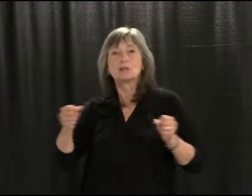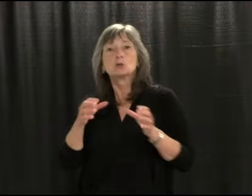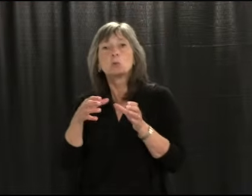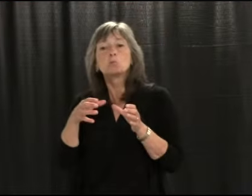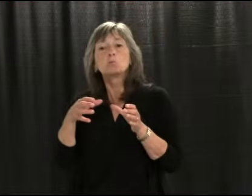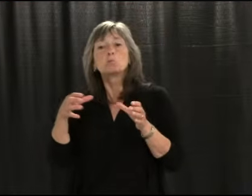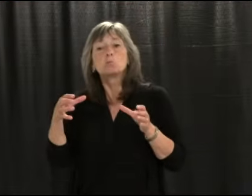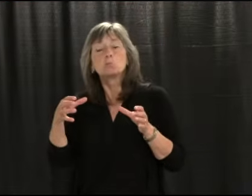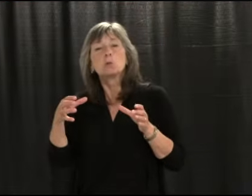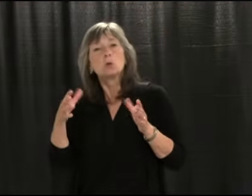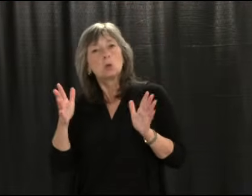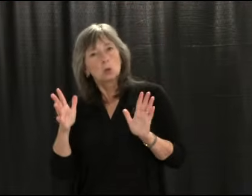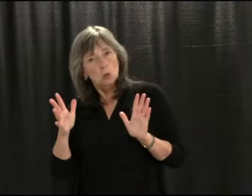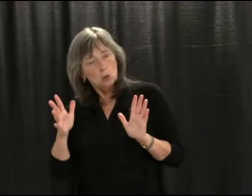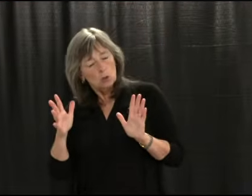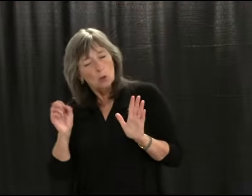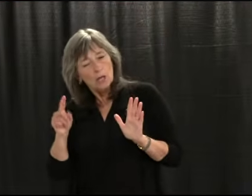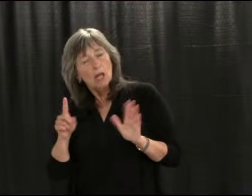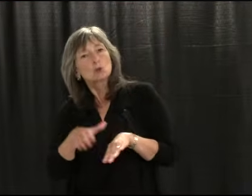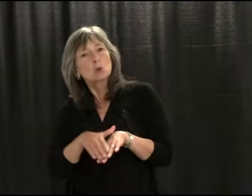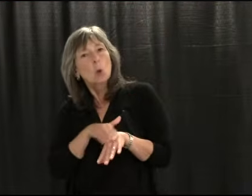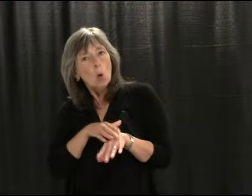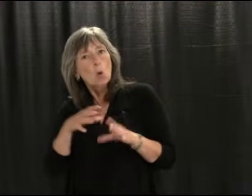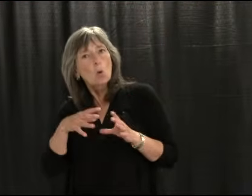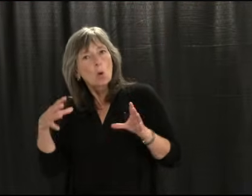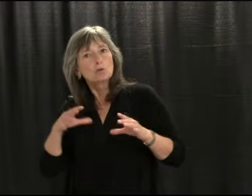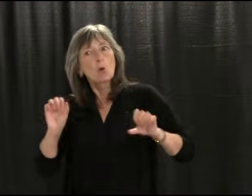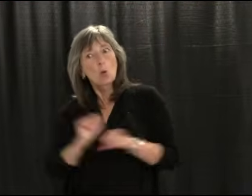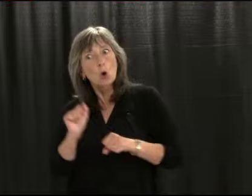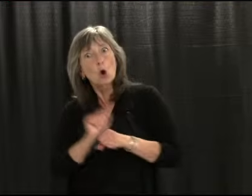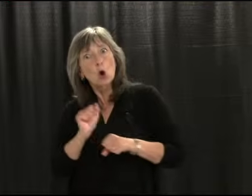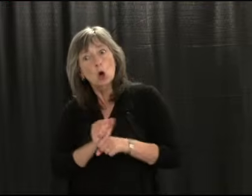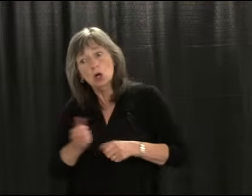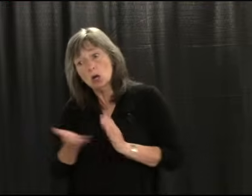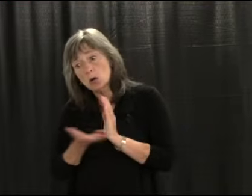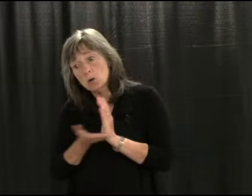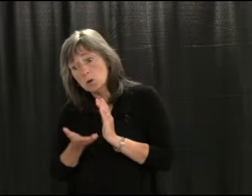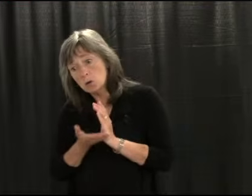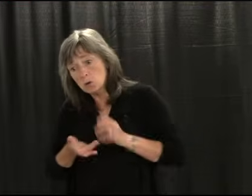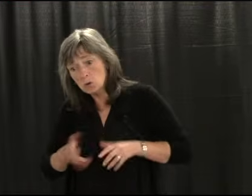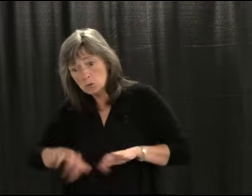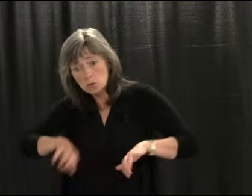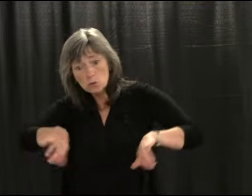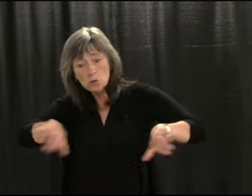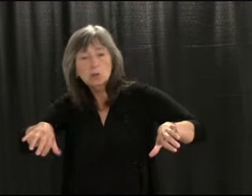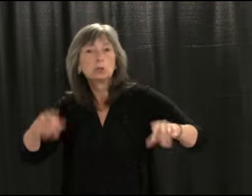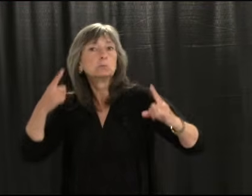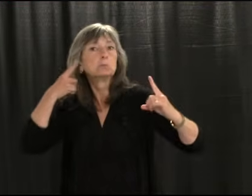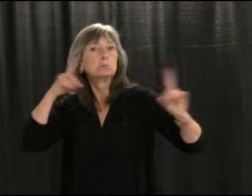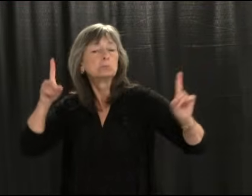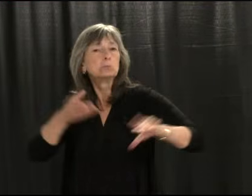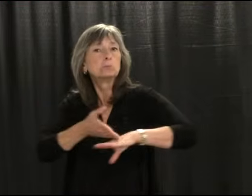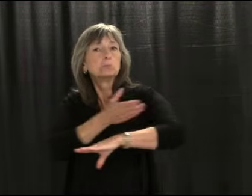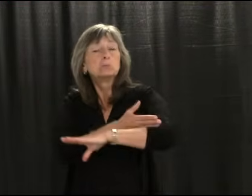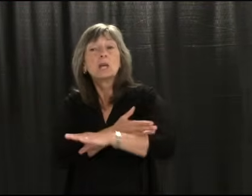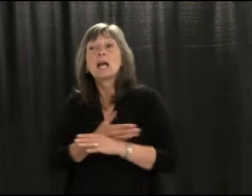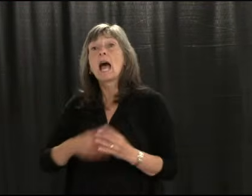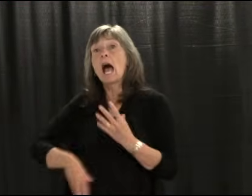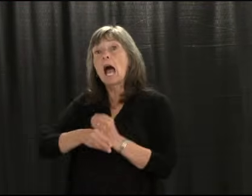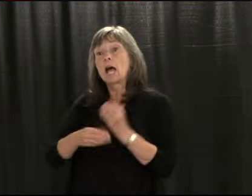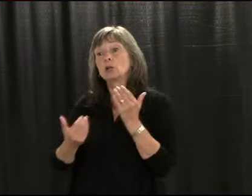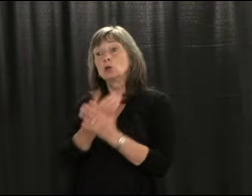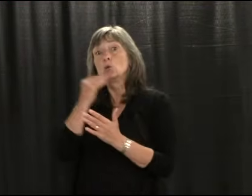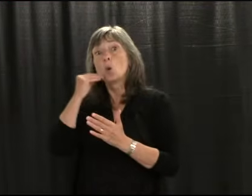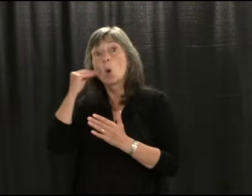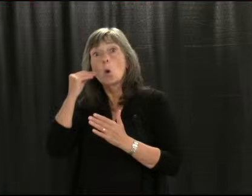should be happy with and thankful that the work is starting to pay off. No reports of additional structure lost overnight at this time.